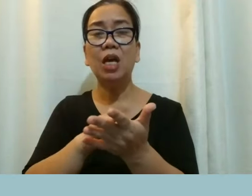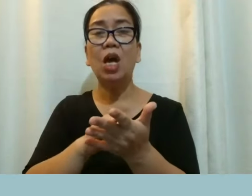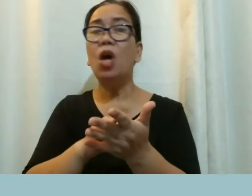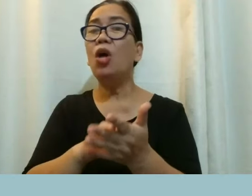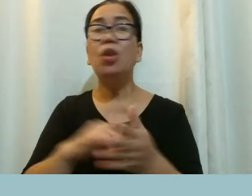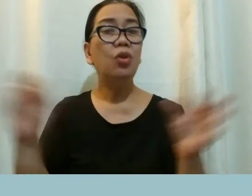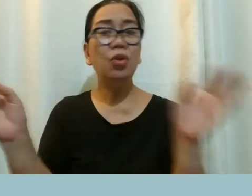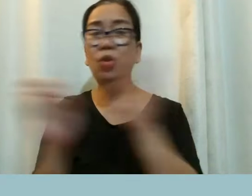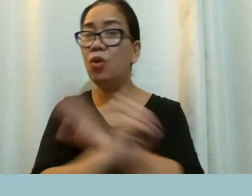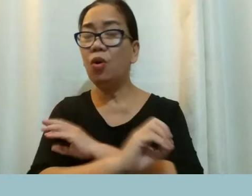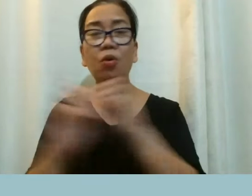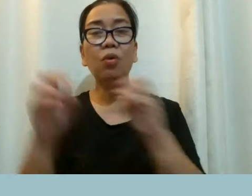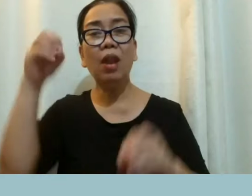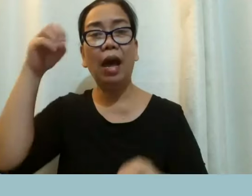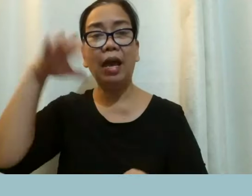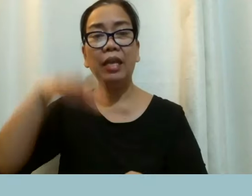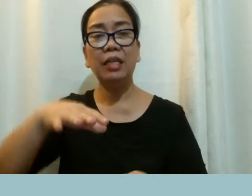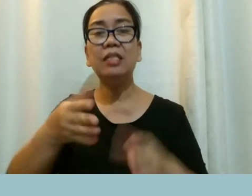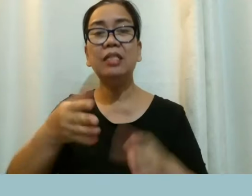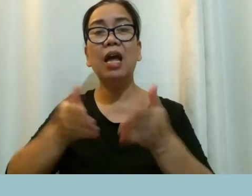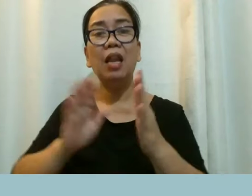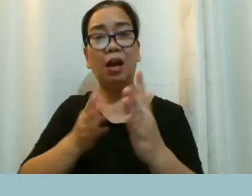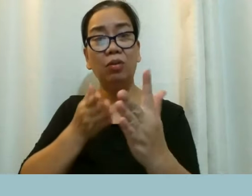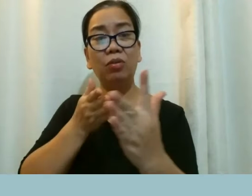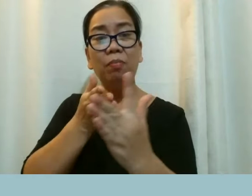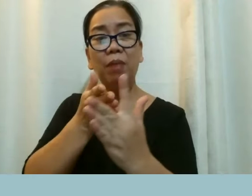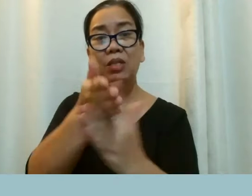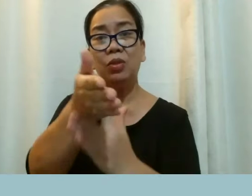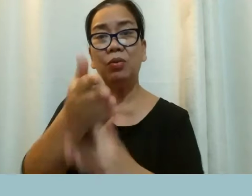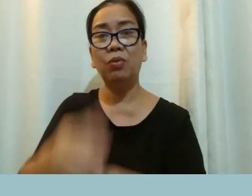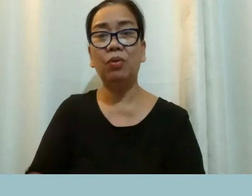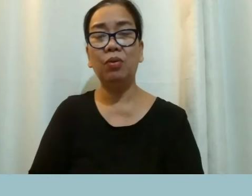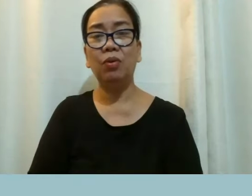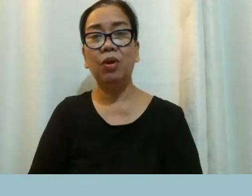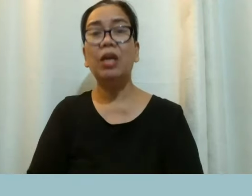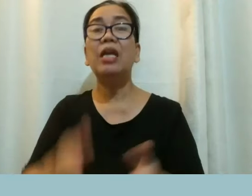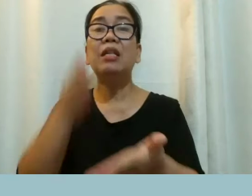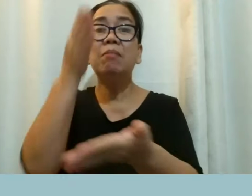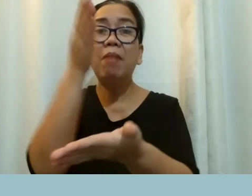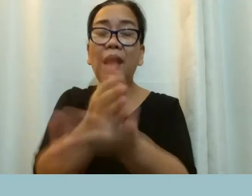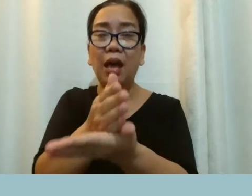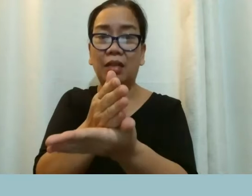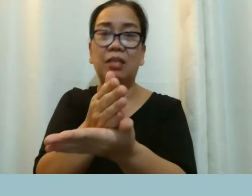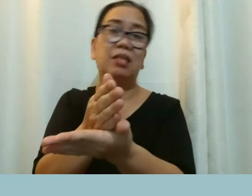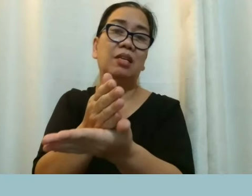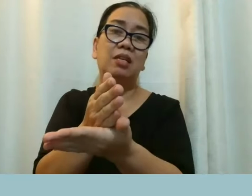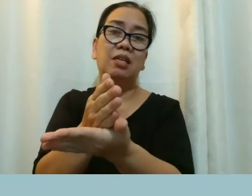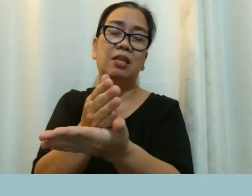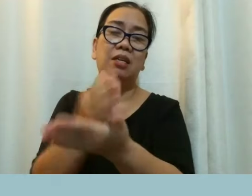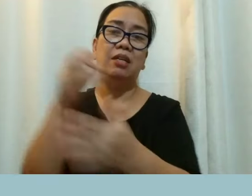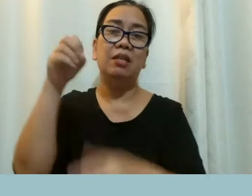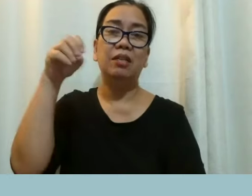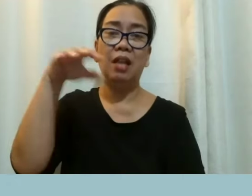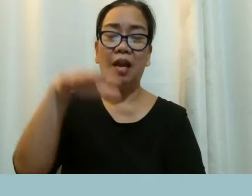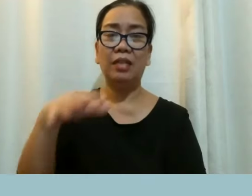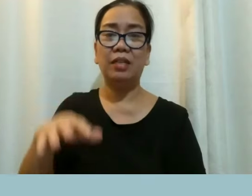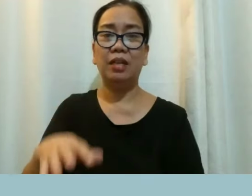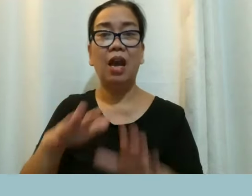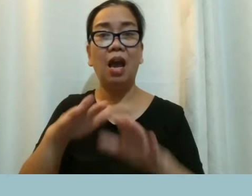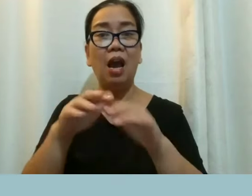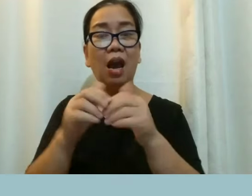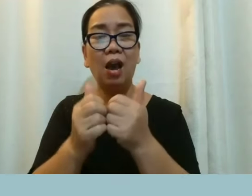means no light is allowed to pass through. It blocks the